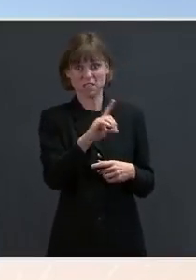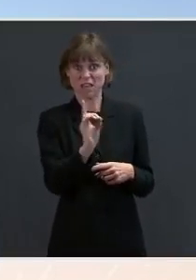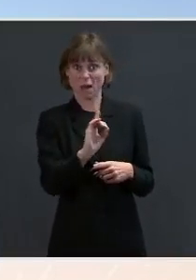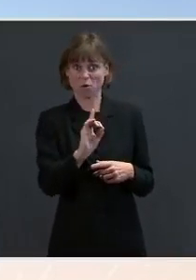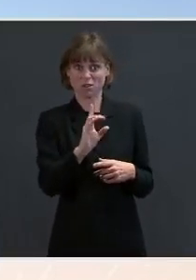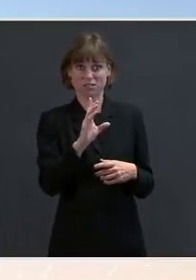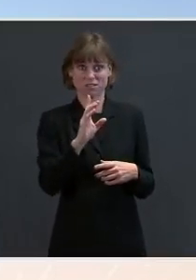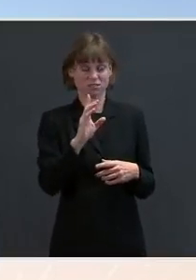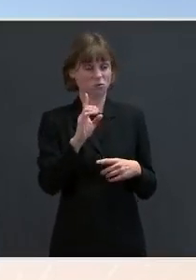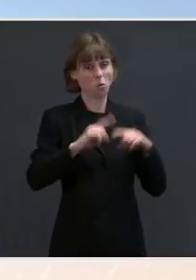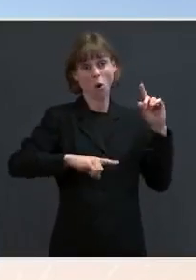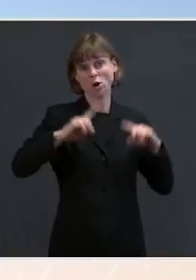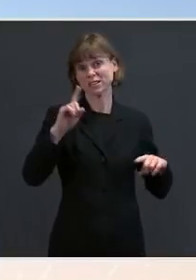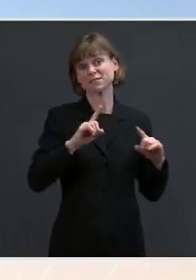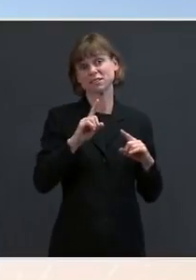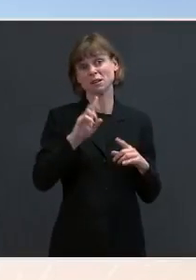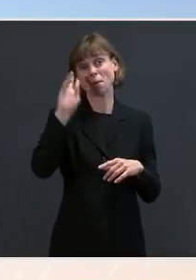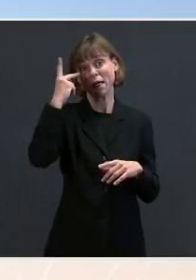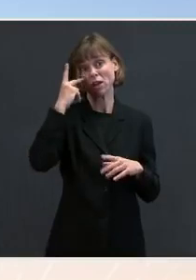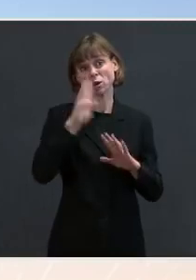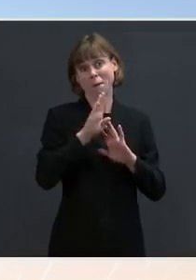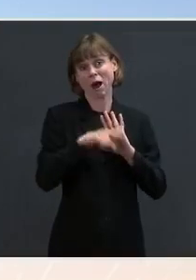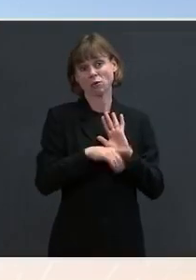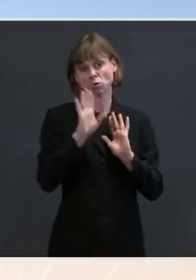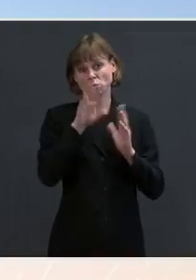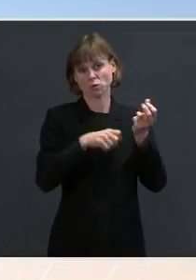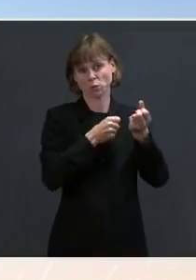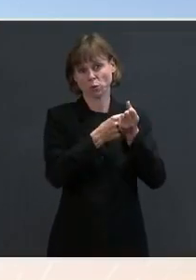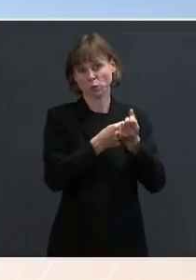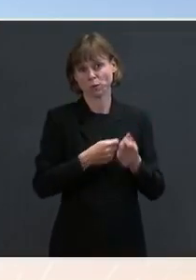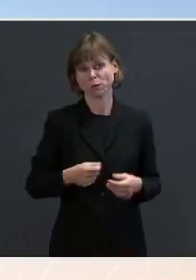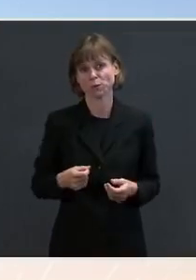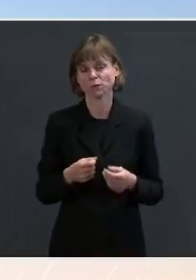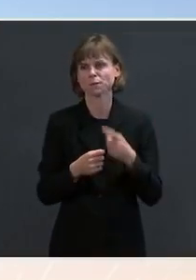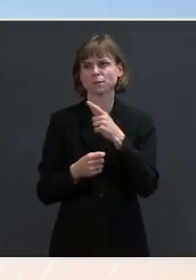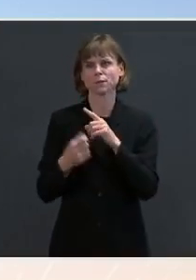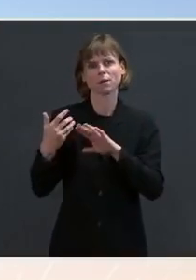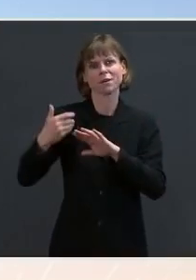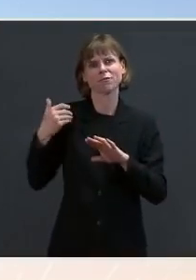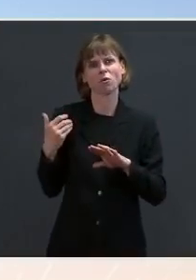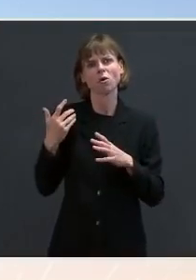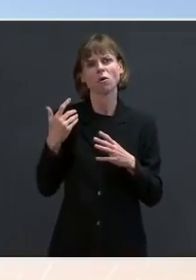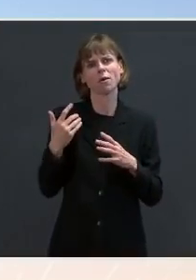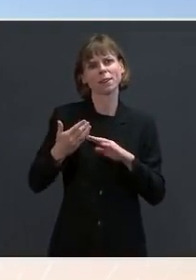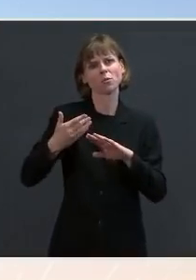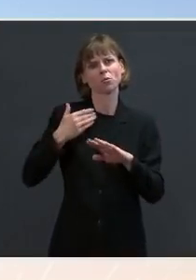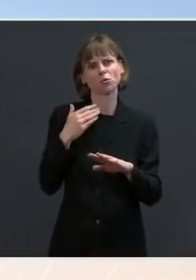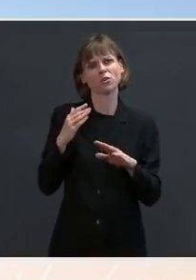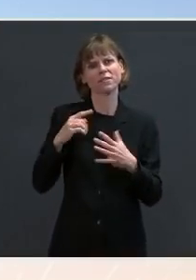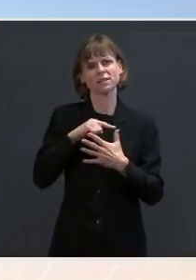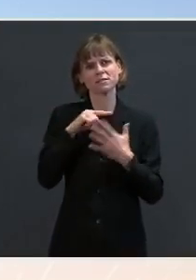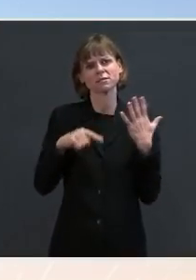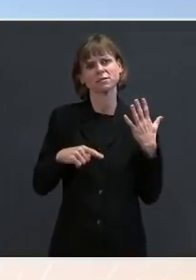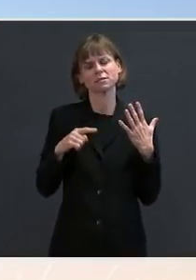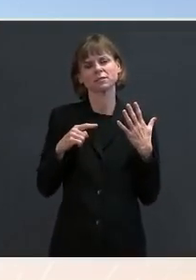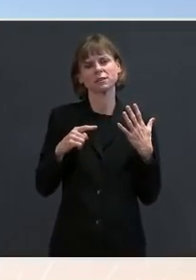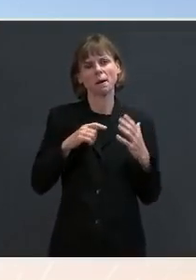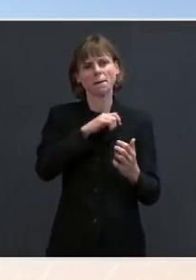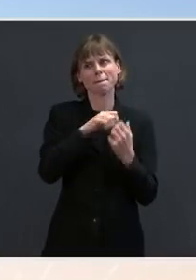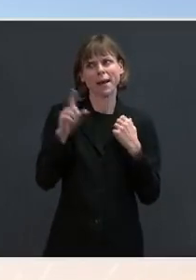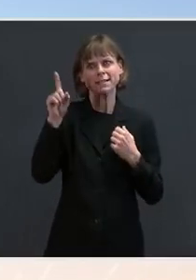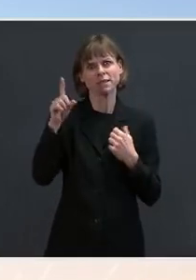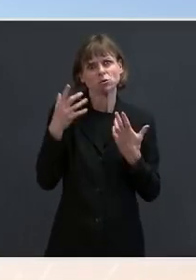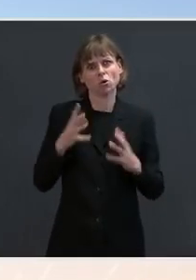political backgrounds can get behind. So before the previous package passed, he was already talking about his hopes for this package.